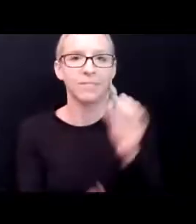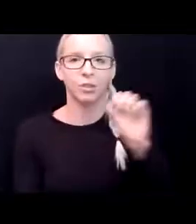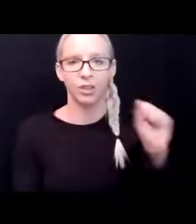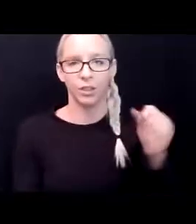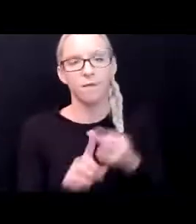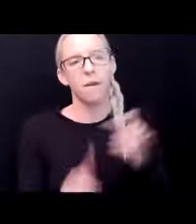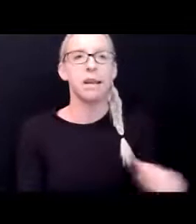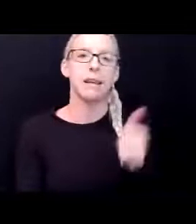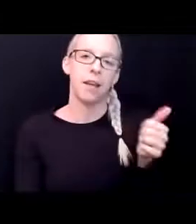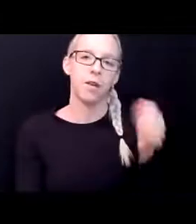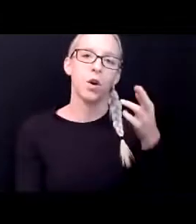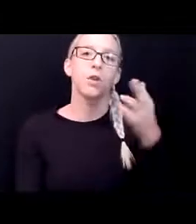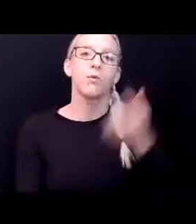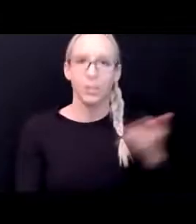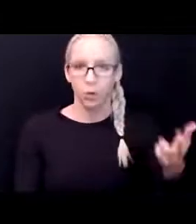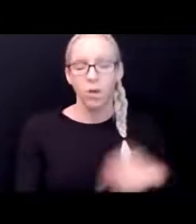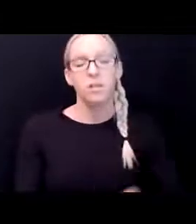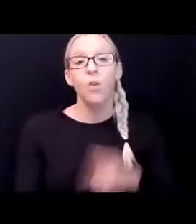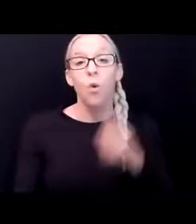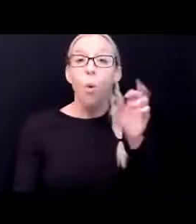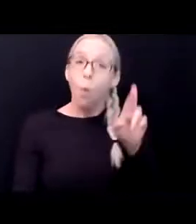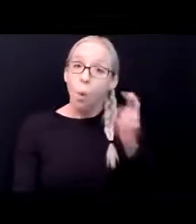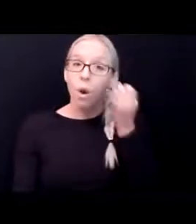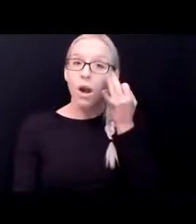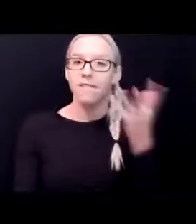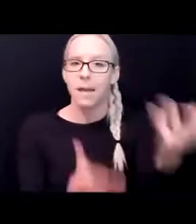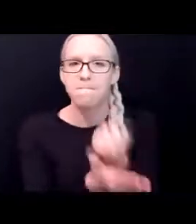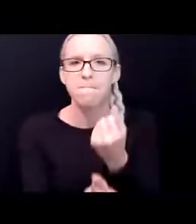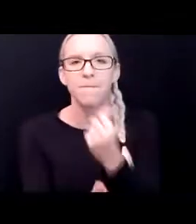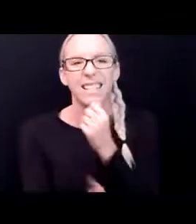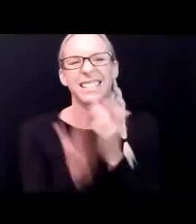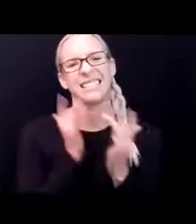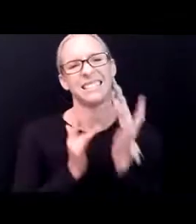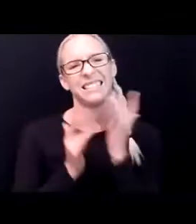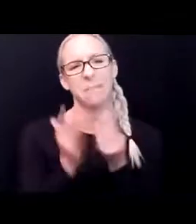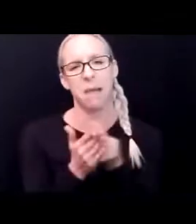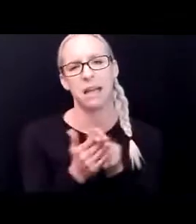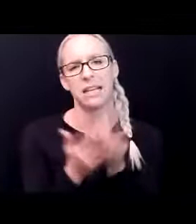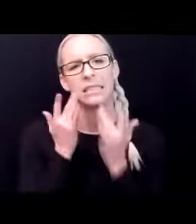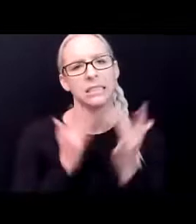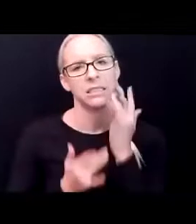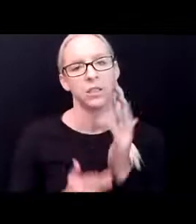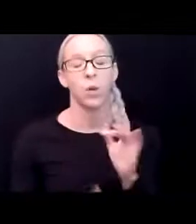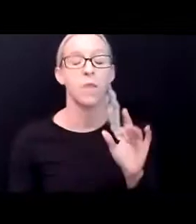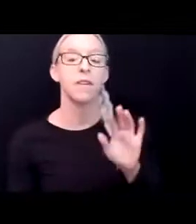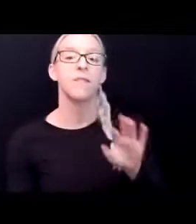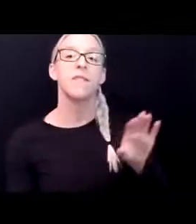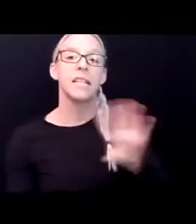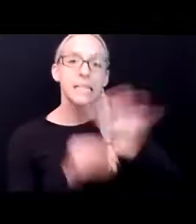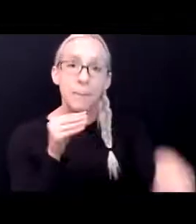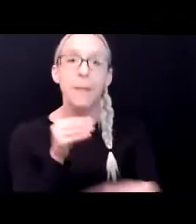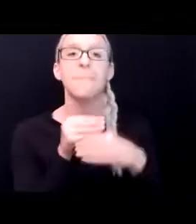or if they get Social Security from another source, it's not very much money. And the supplemental check